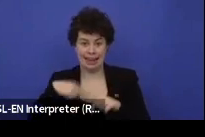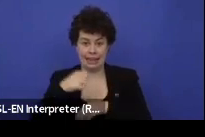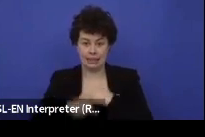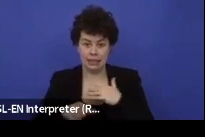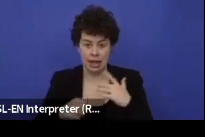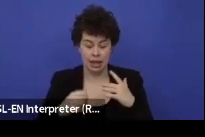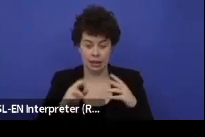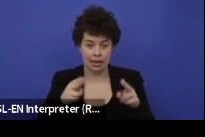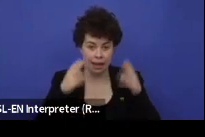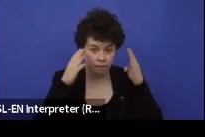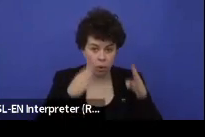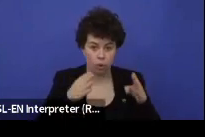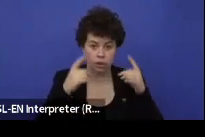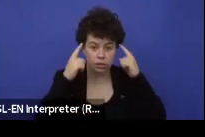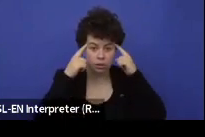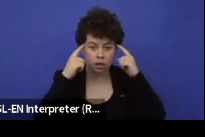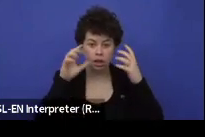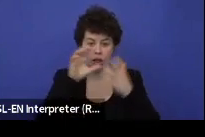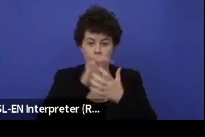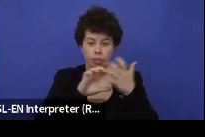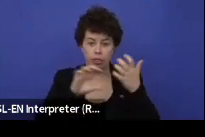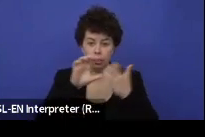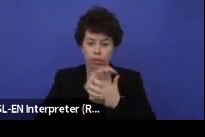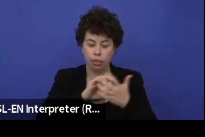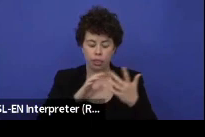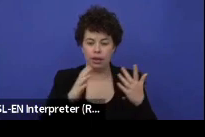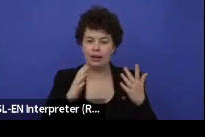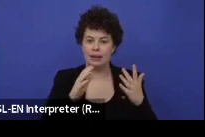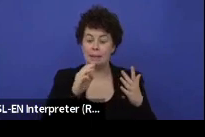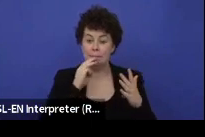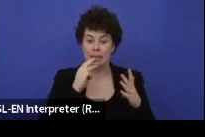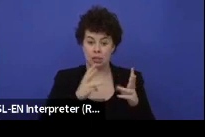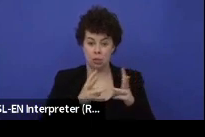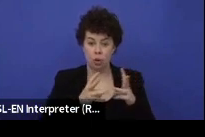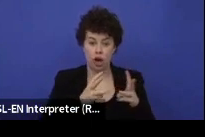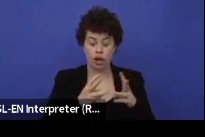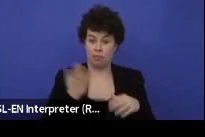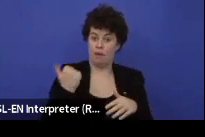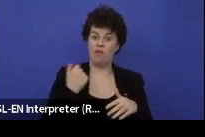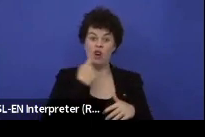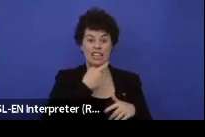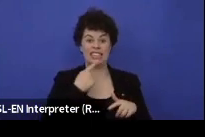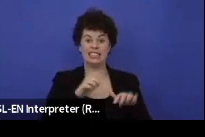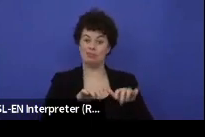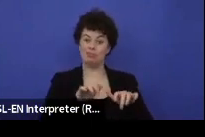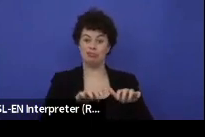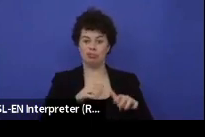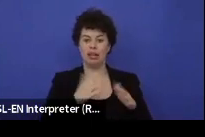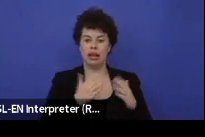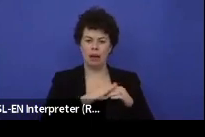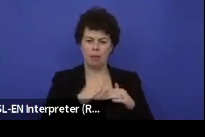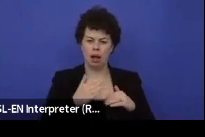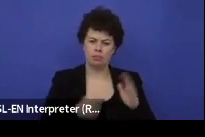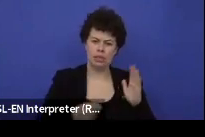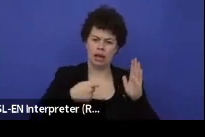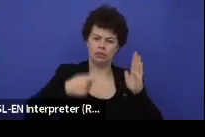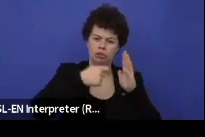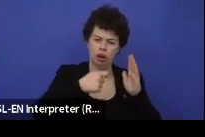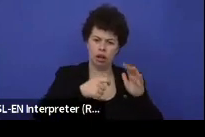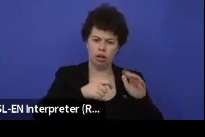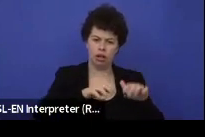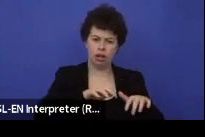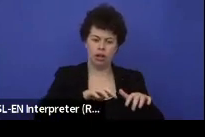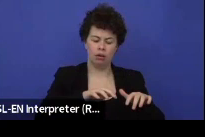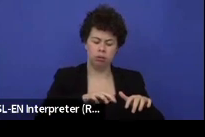difficulty concentrating, which makes work that they've done really quite easily before, the tasks